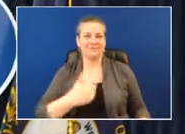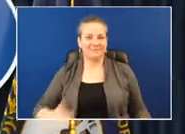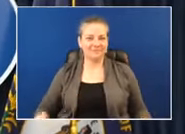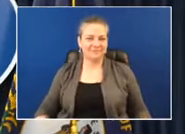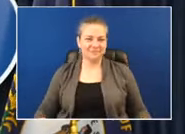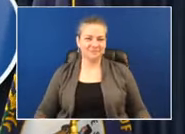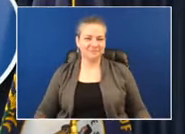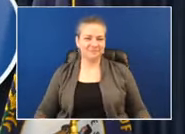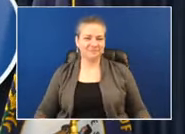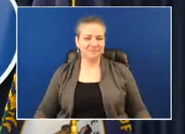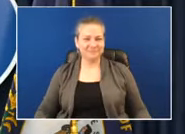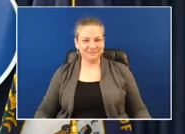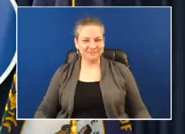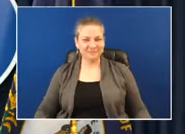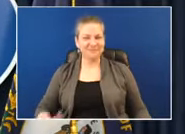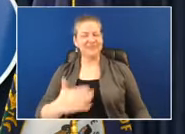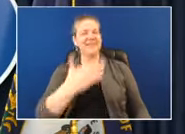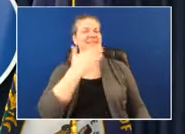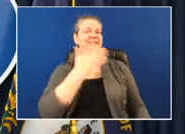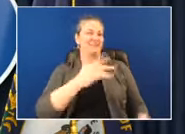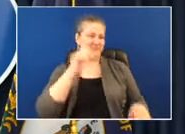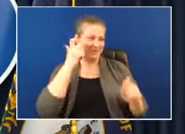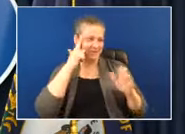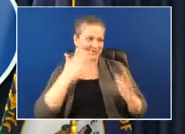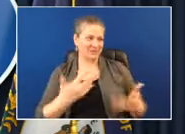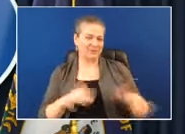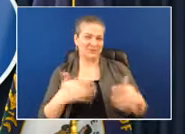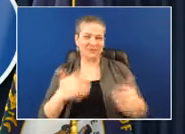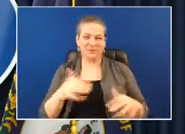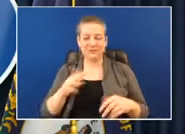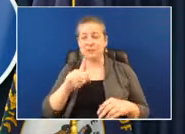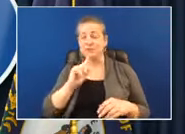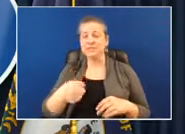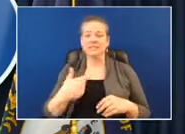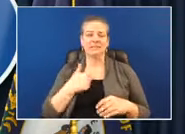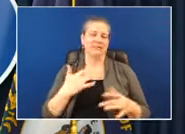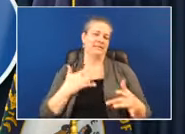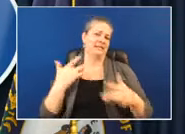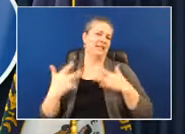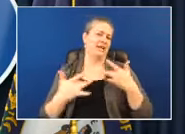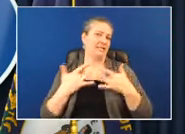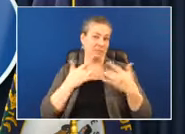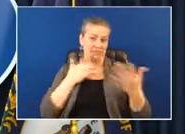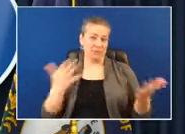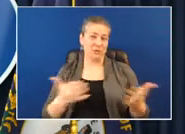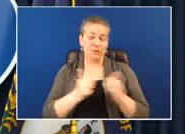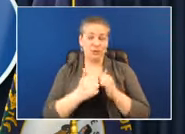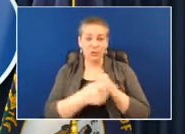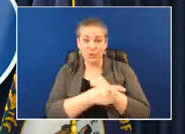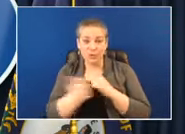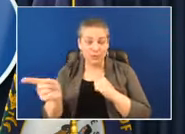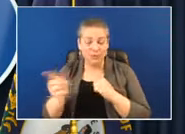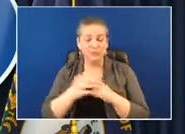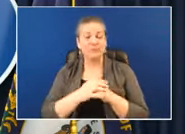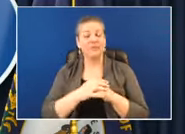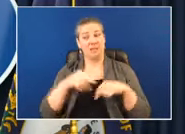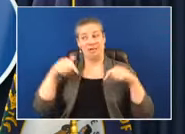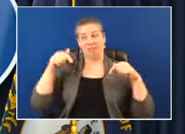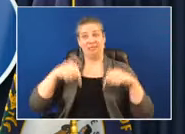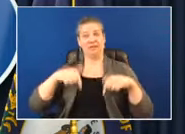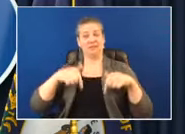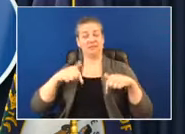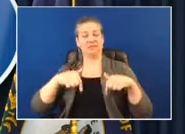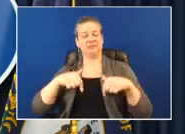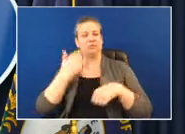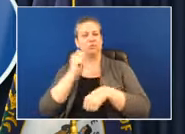Well, thank you very much, Governor. And I'm just very excited to be here with you all today. This has been a work in